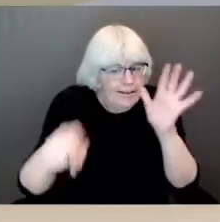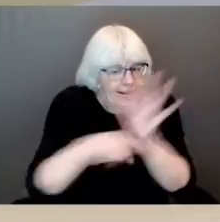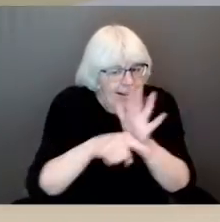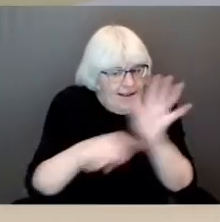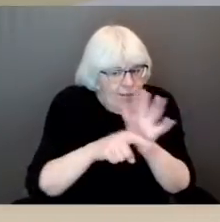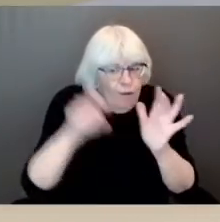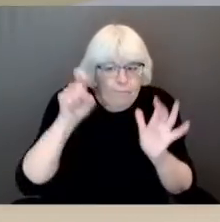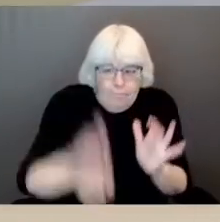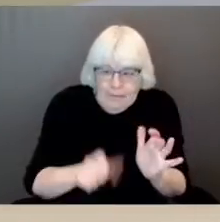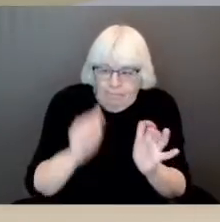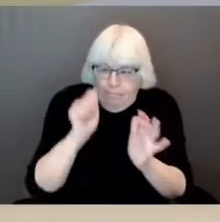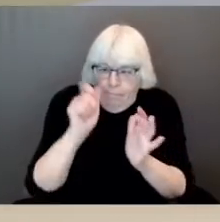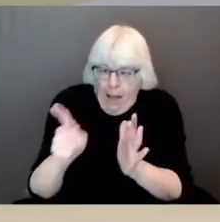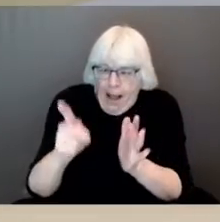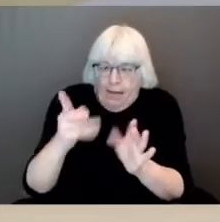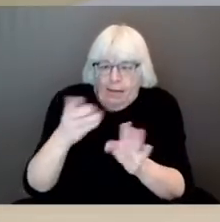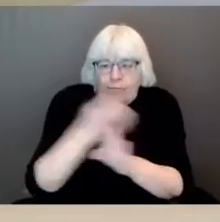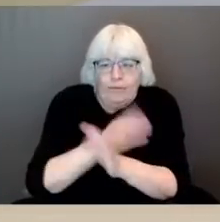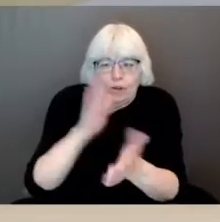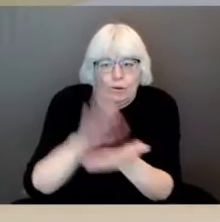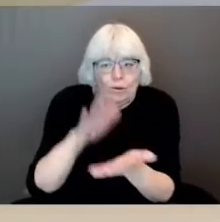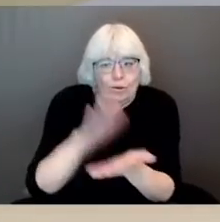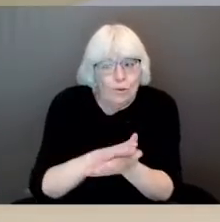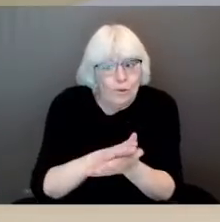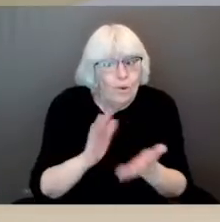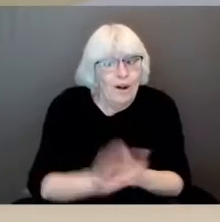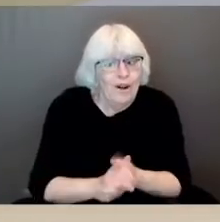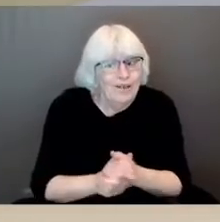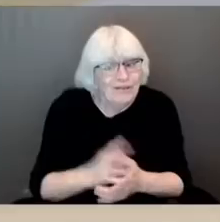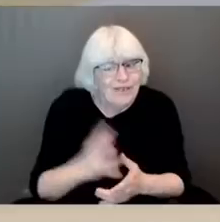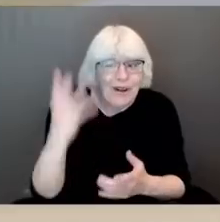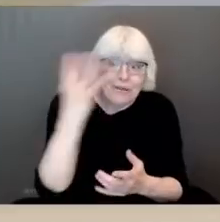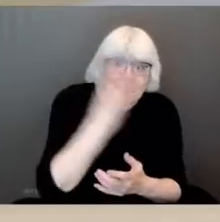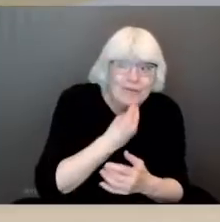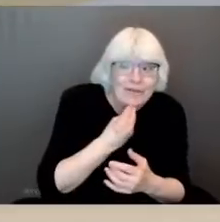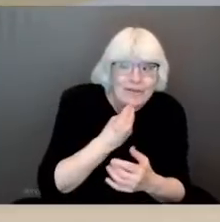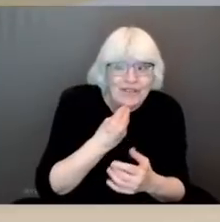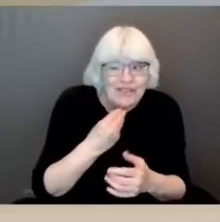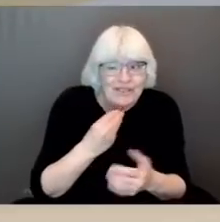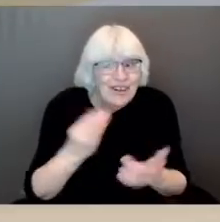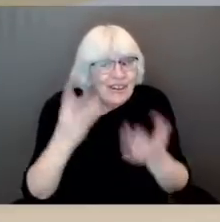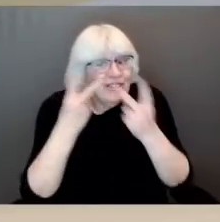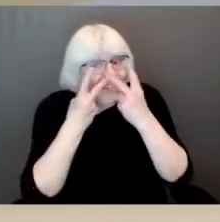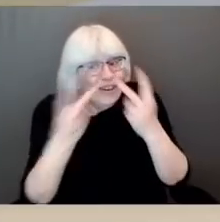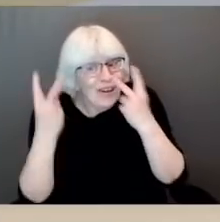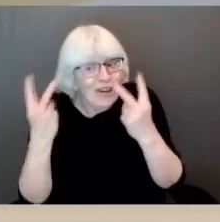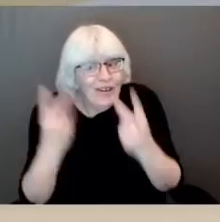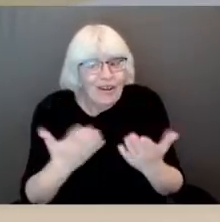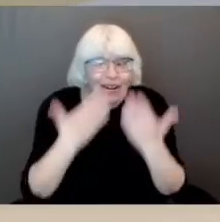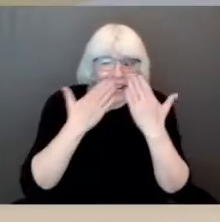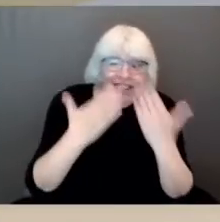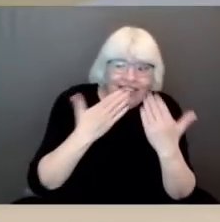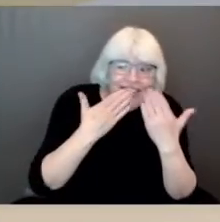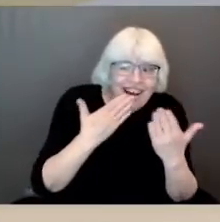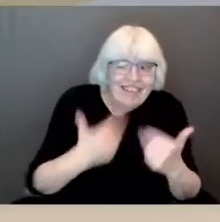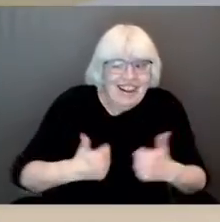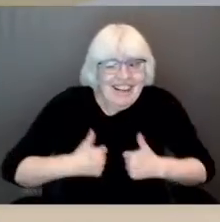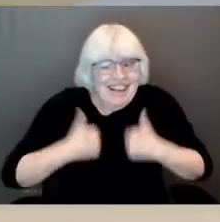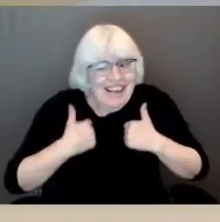And at this beautiful time of year, as we reflect on how fortunate we are to live in PEI, we have much to be thankful